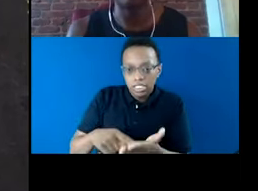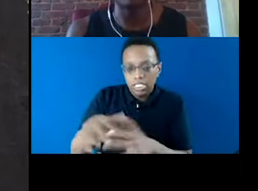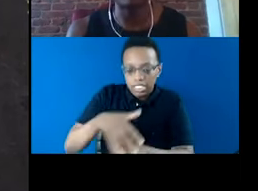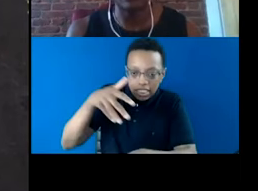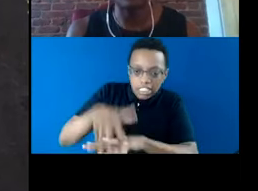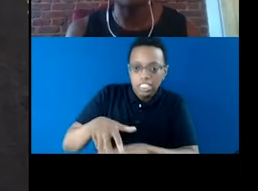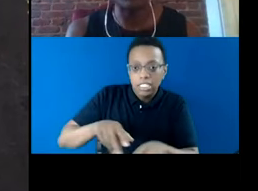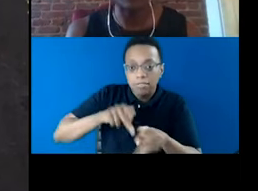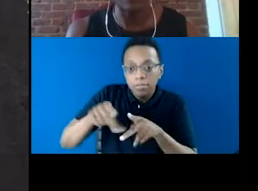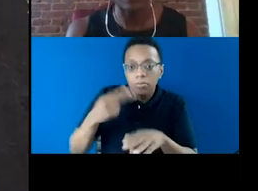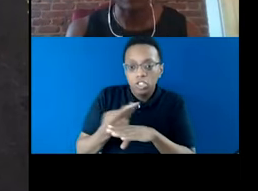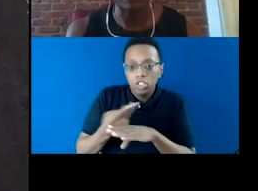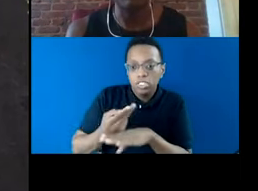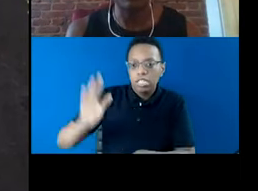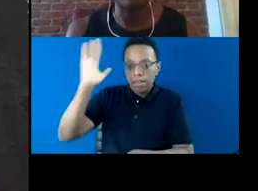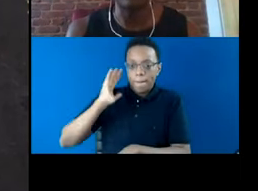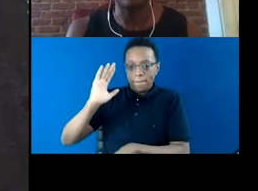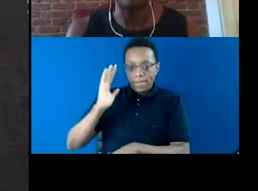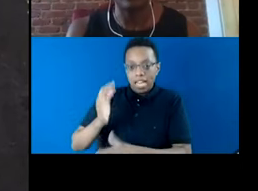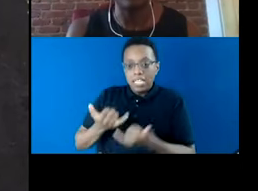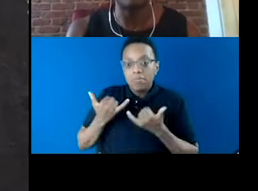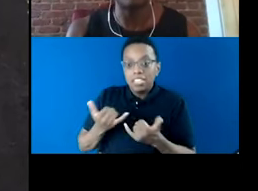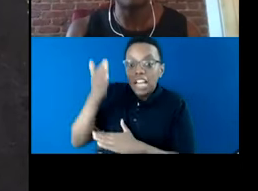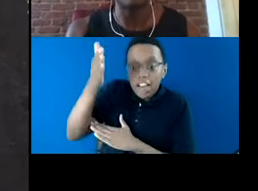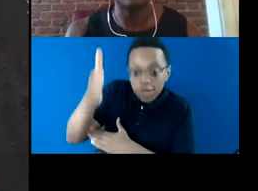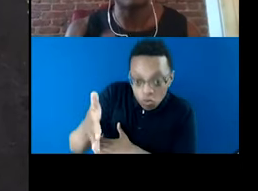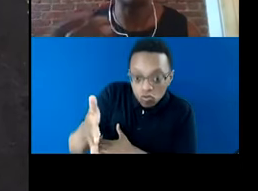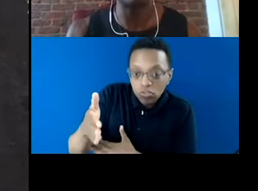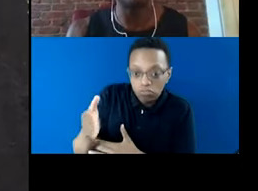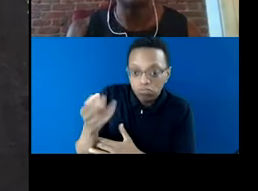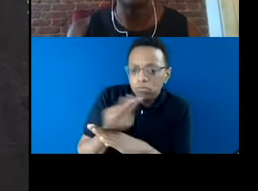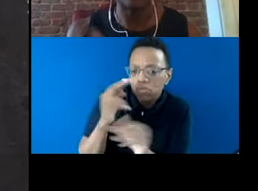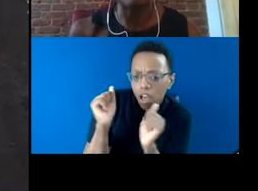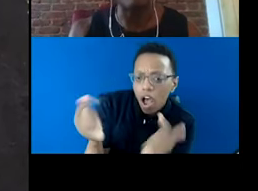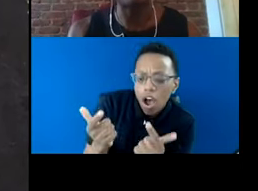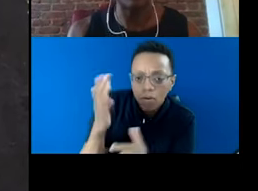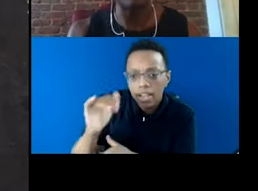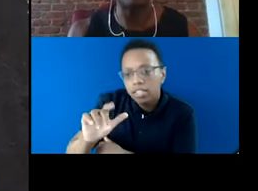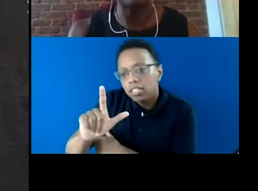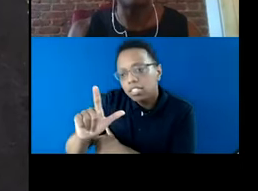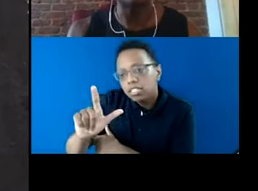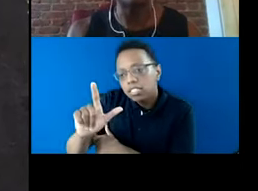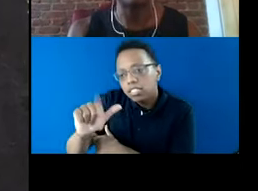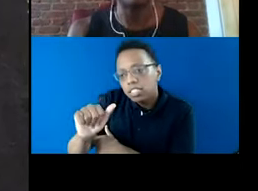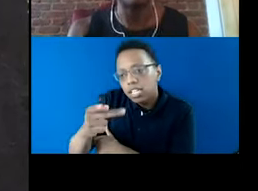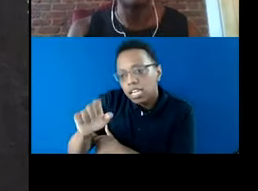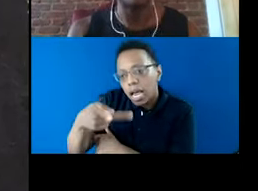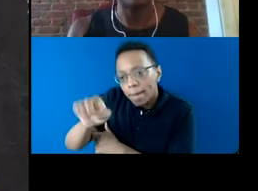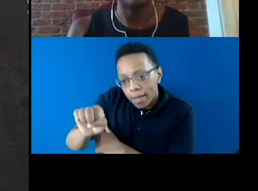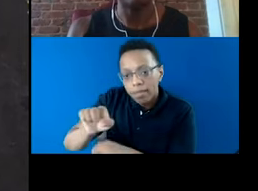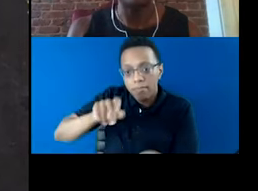past, present, and future tense, because it is because Lenape people have been able